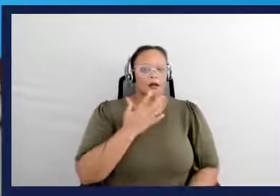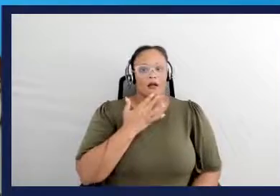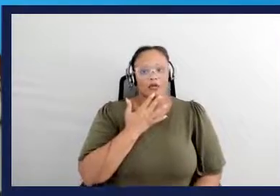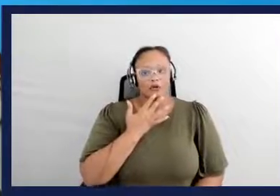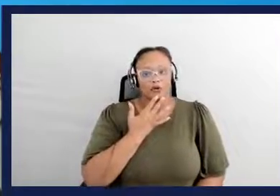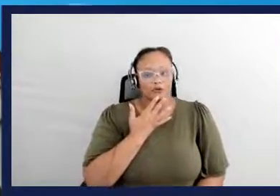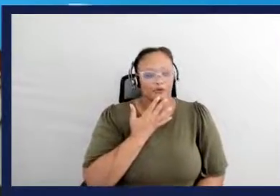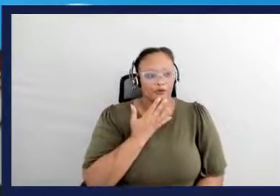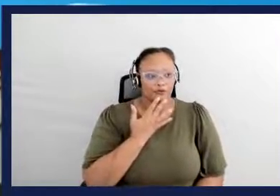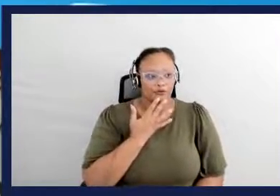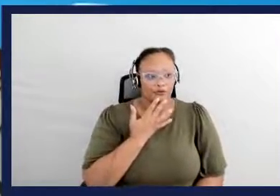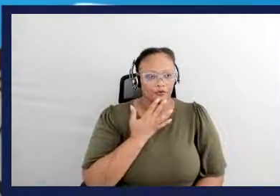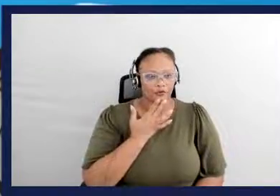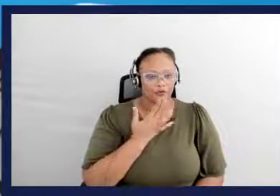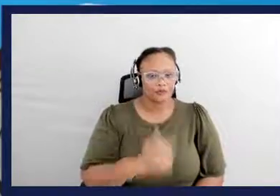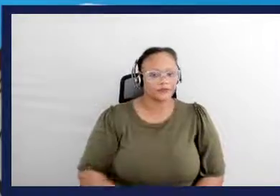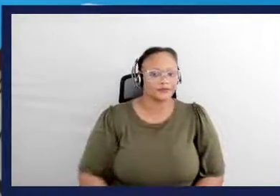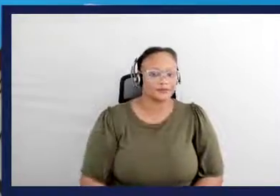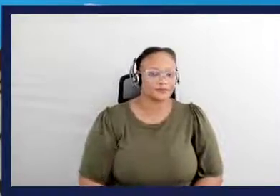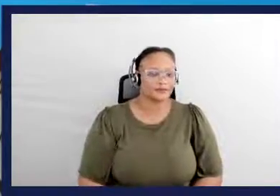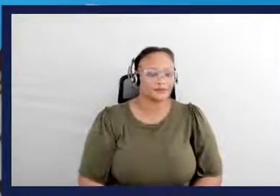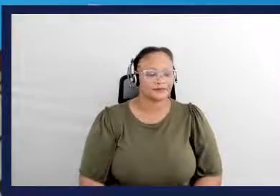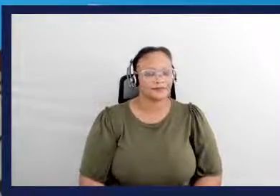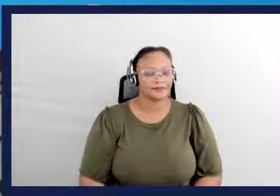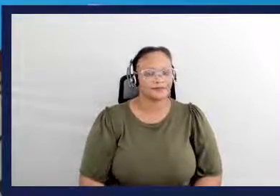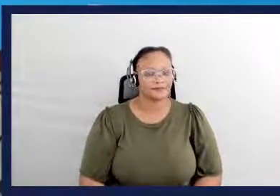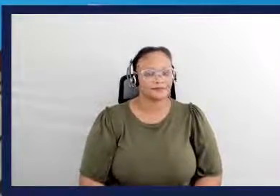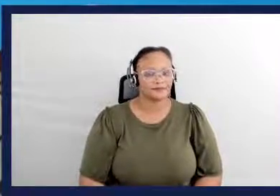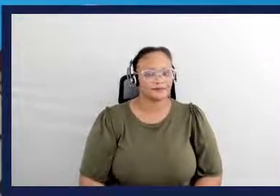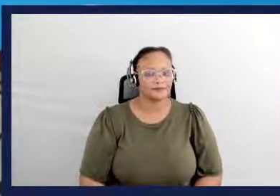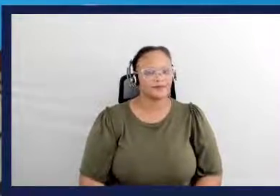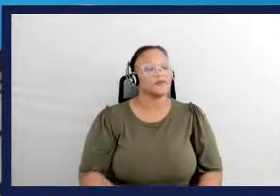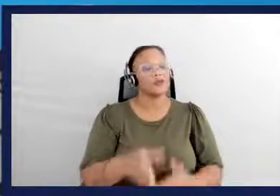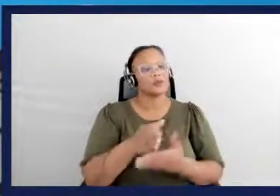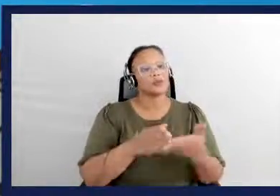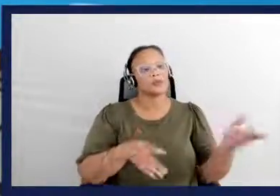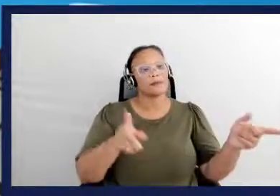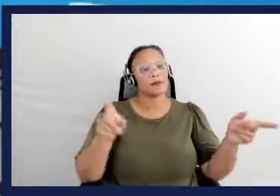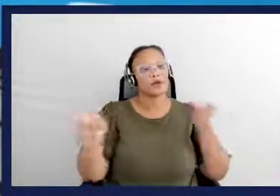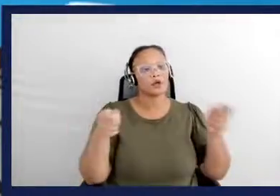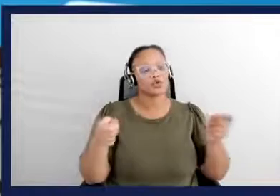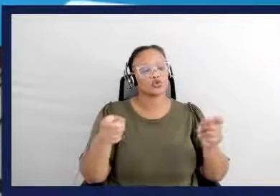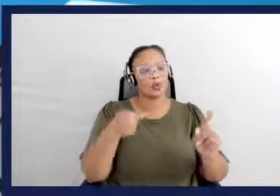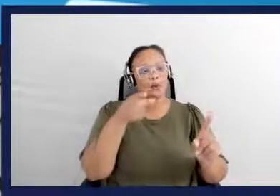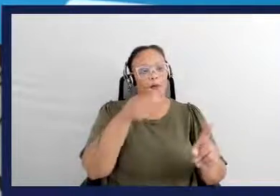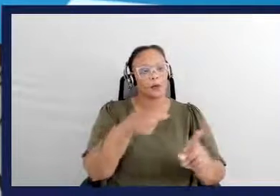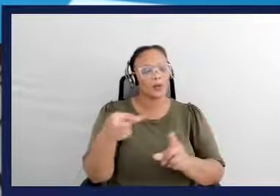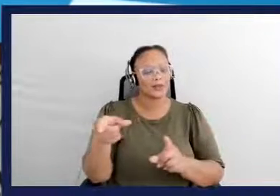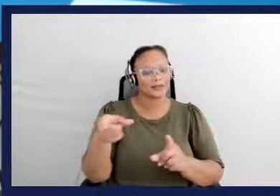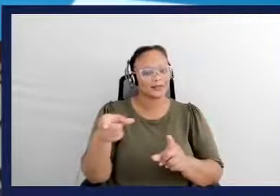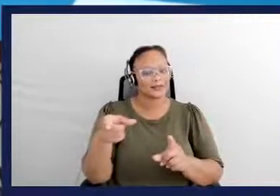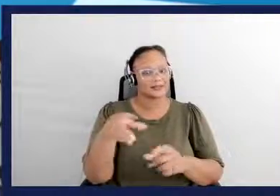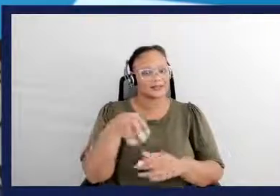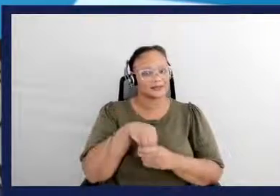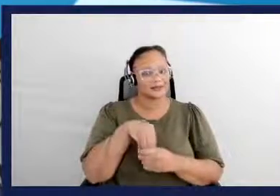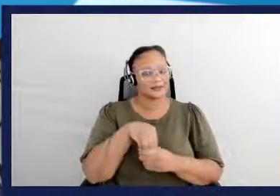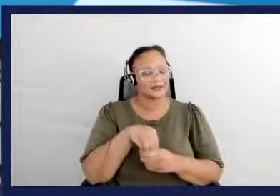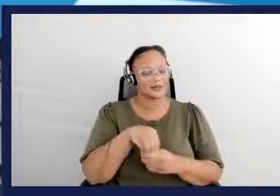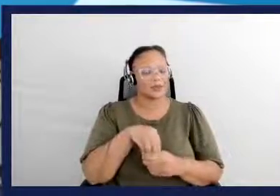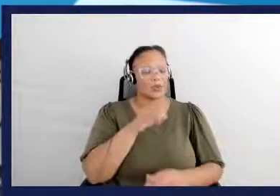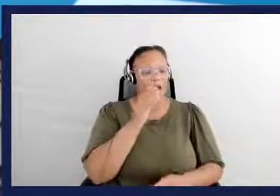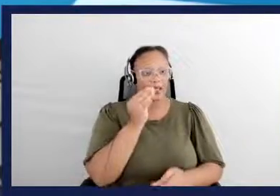So as the voter would progress through, there's a couple control points. So this will allow the voter and notify them if they've